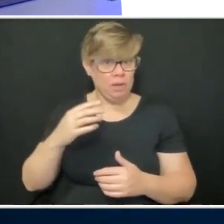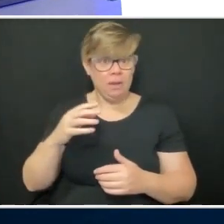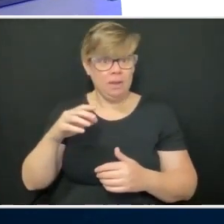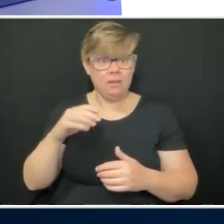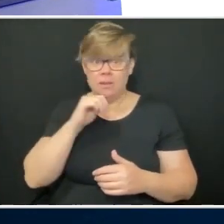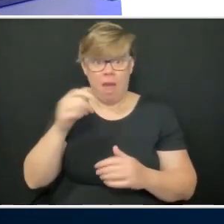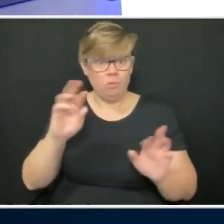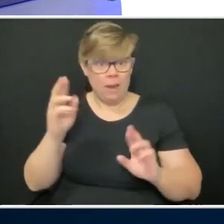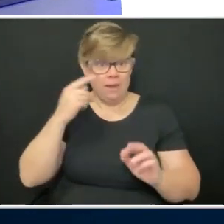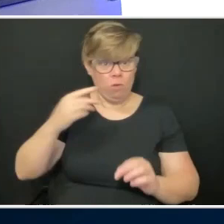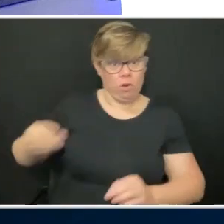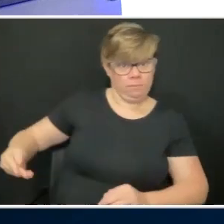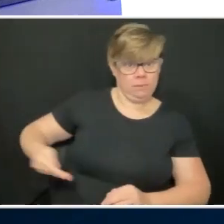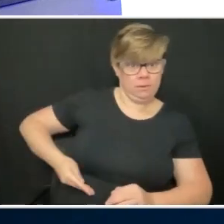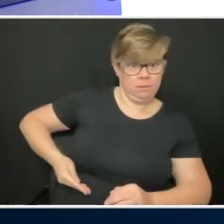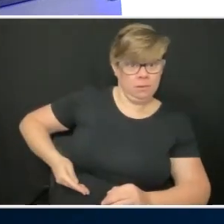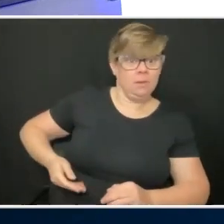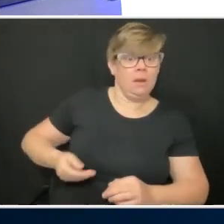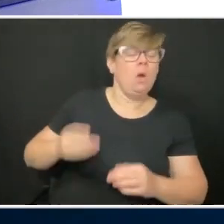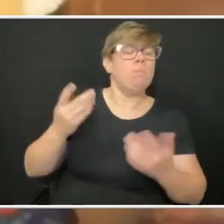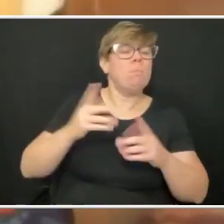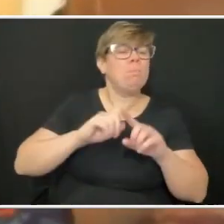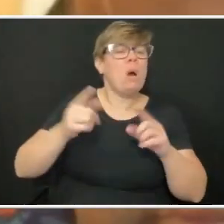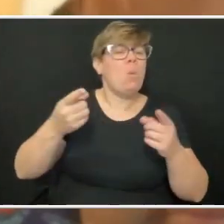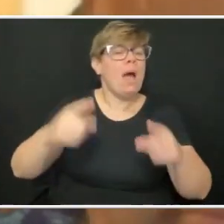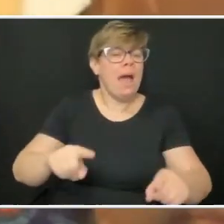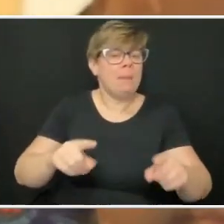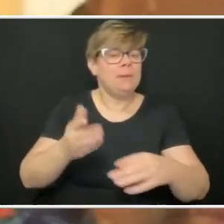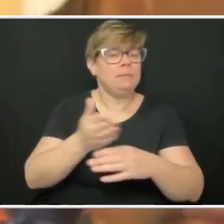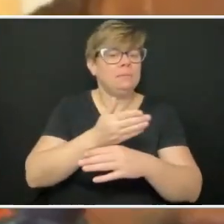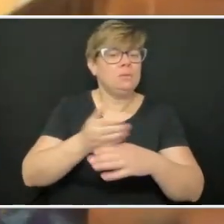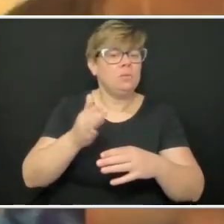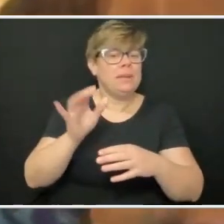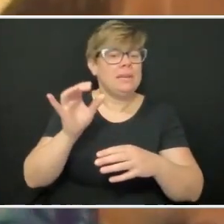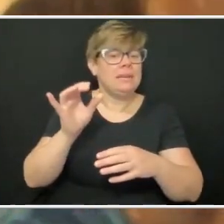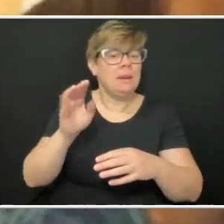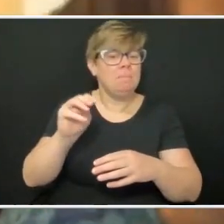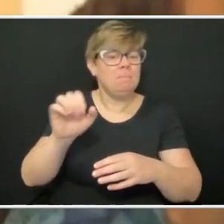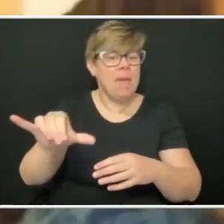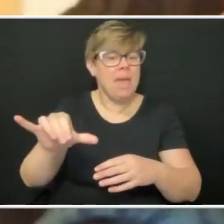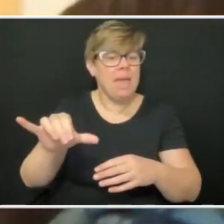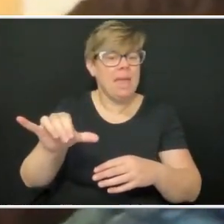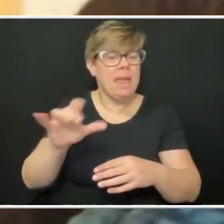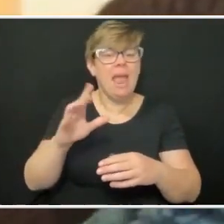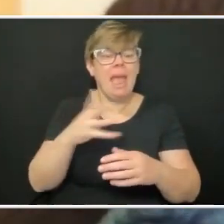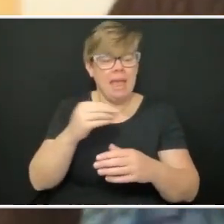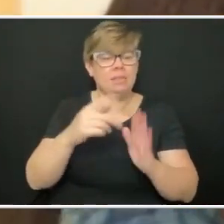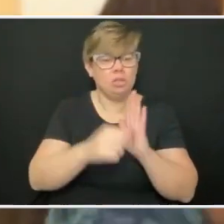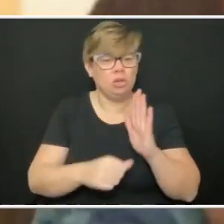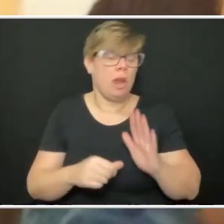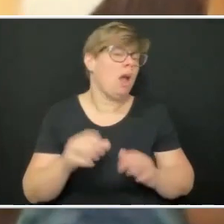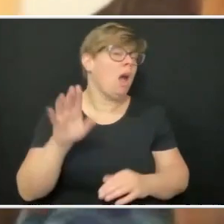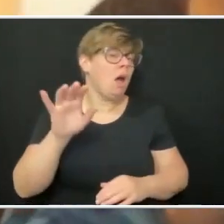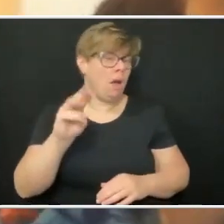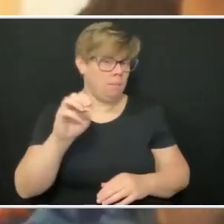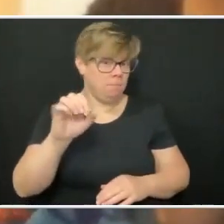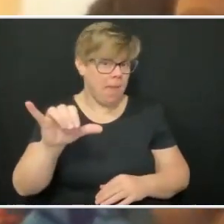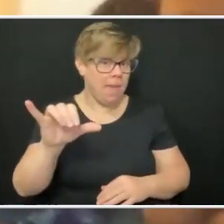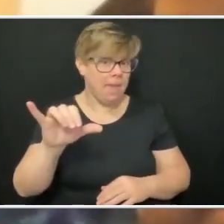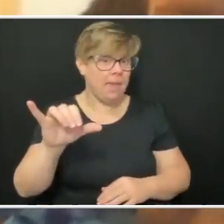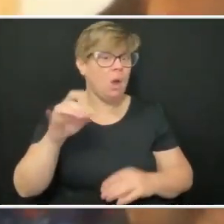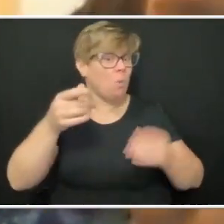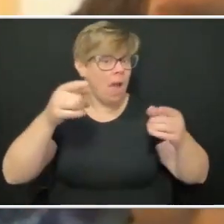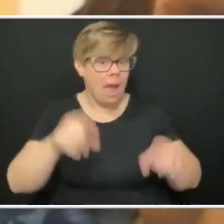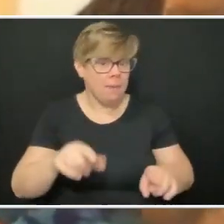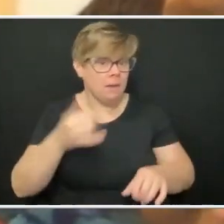changed between then and your surgery? Well, actually in May, it was a call that we got that